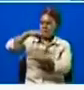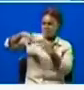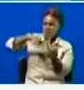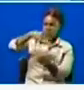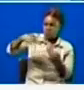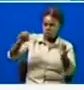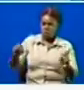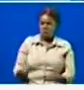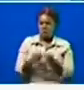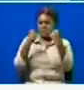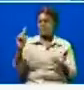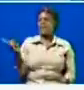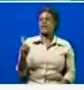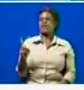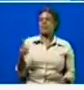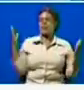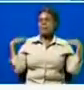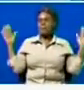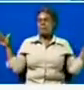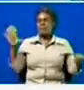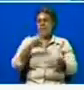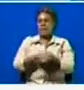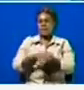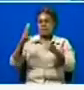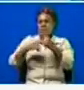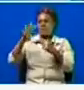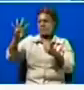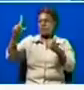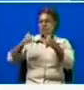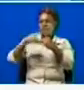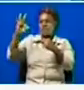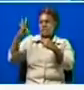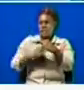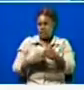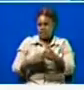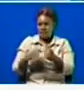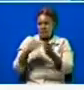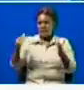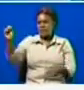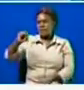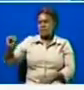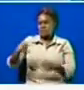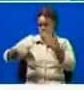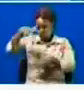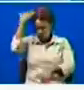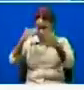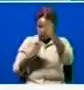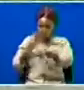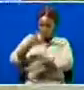game played in Nairobi. Barclays Bank secured a 74-68 win over Strathmore University in